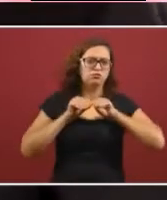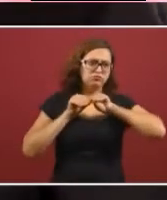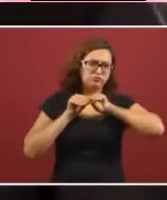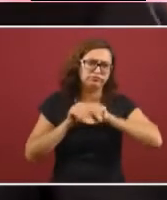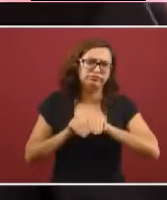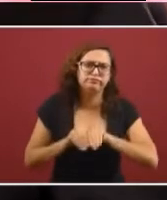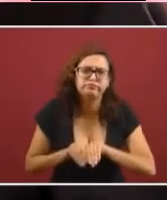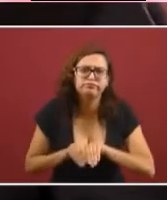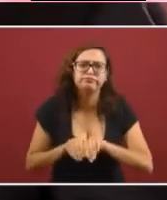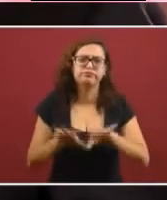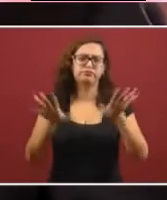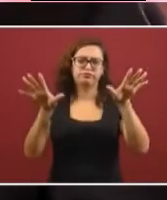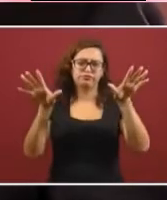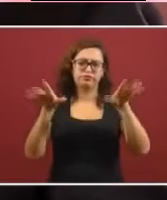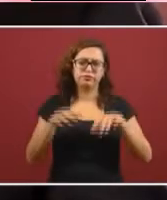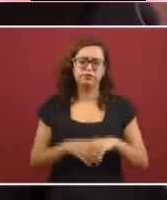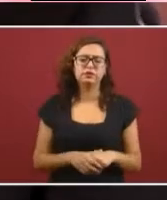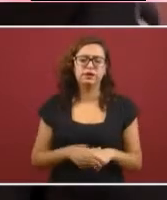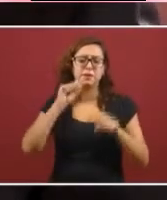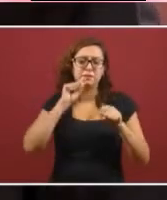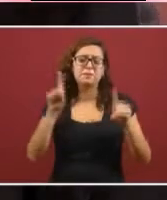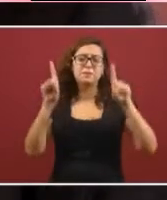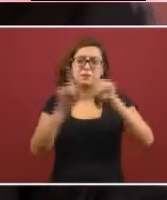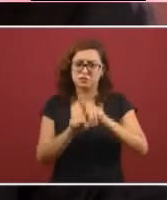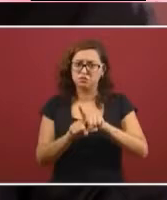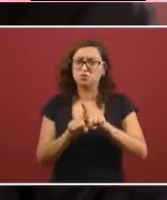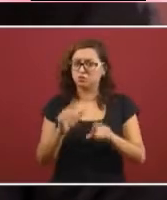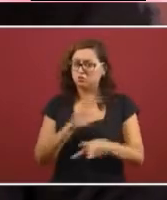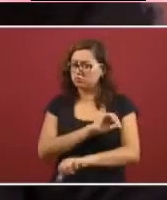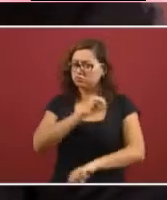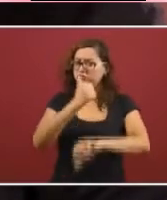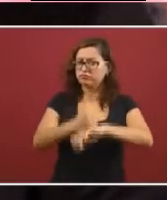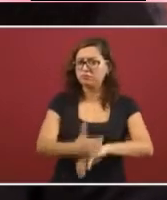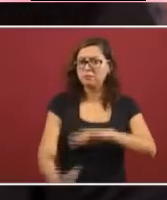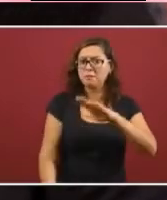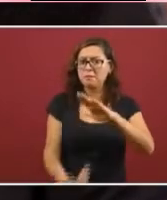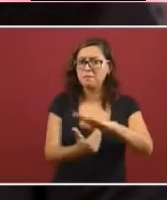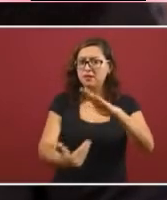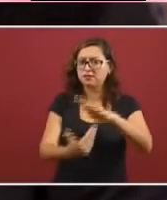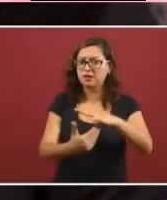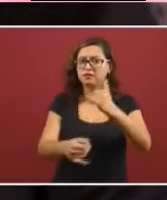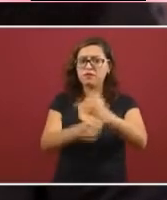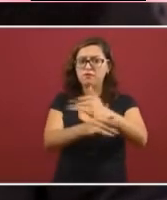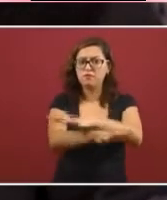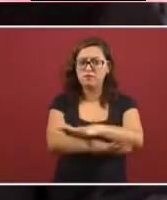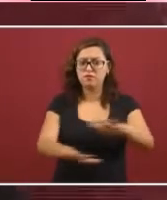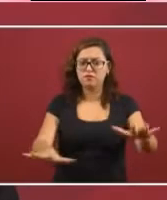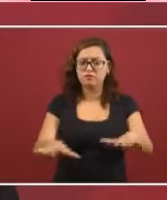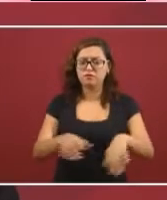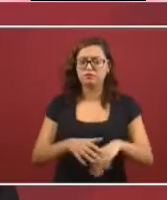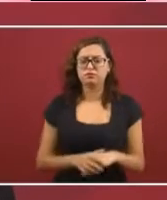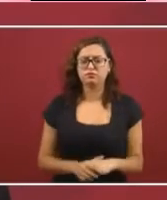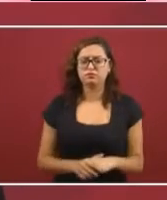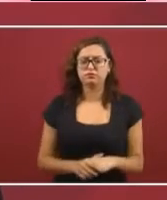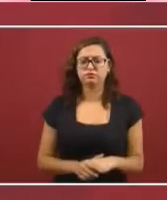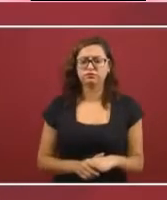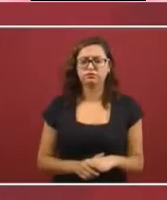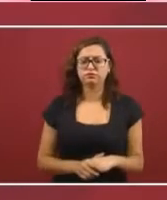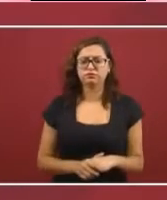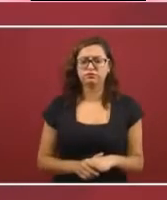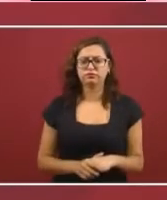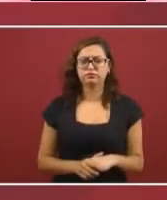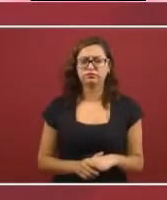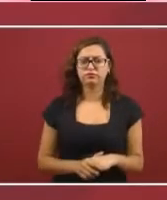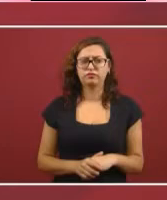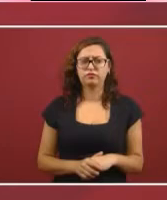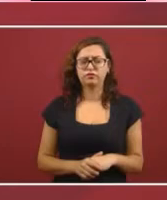be making there's going to be tables of information, and we're going to be making sure